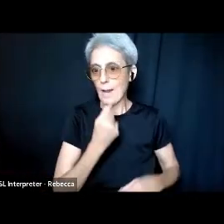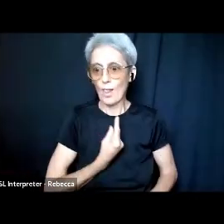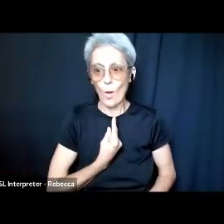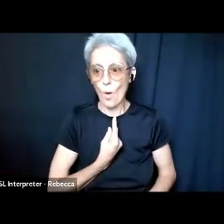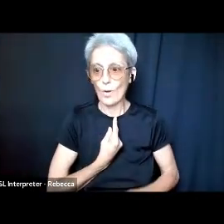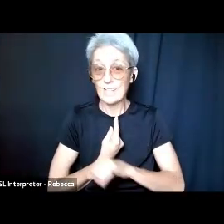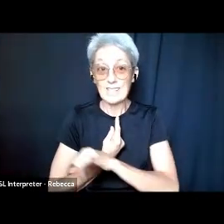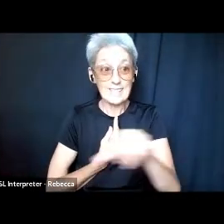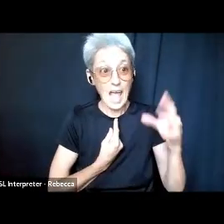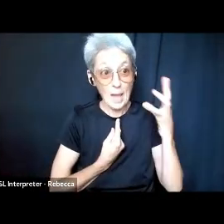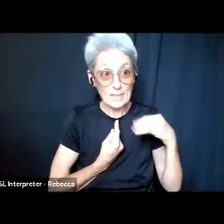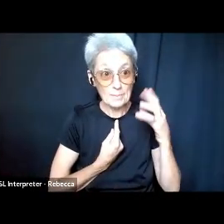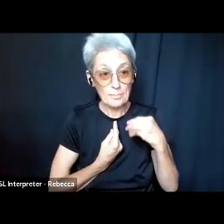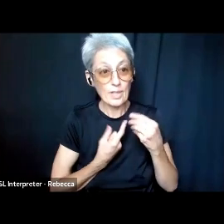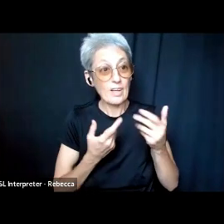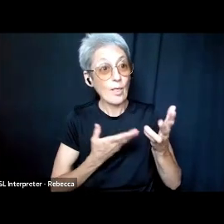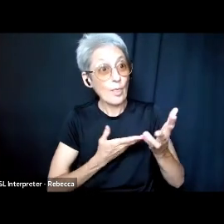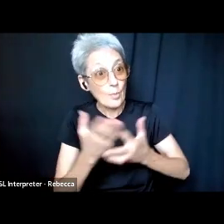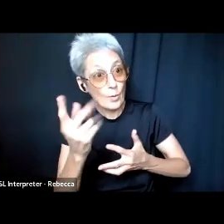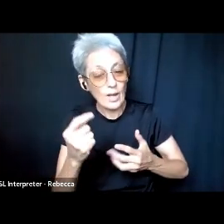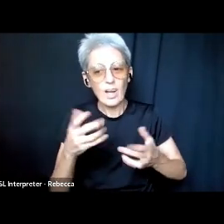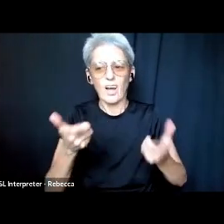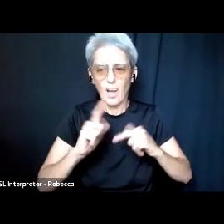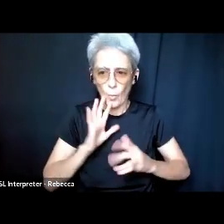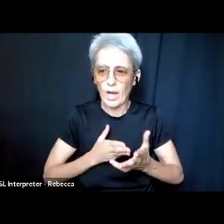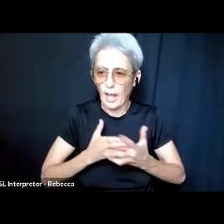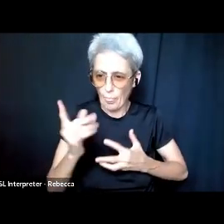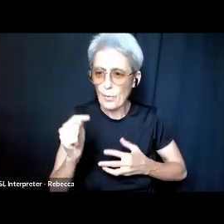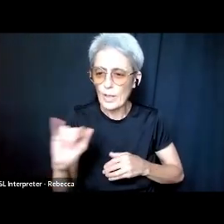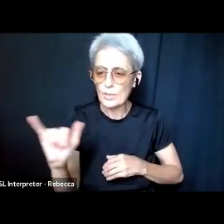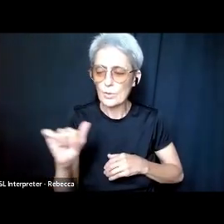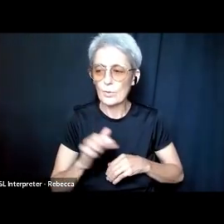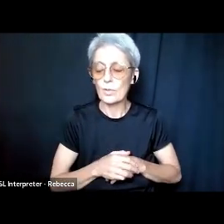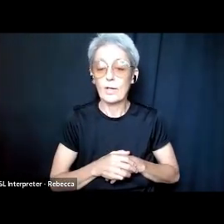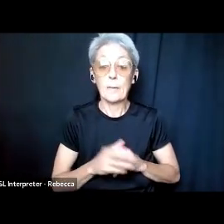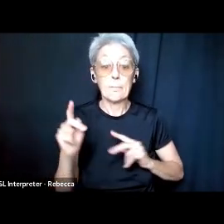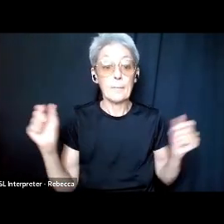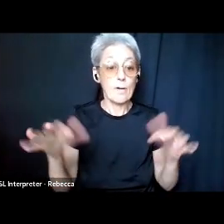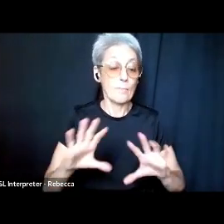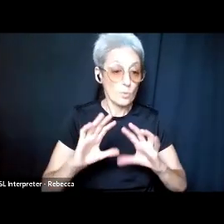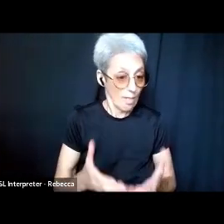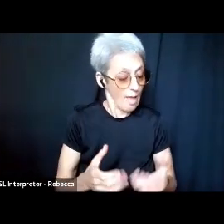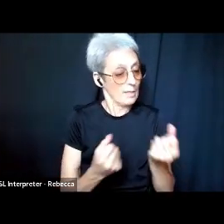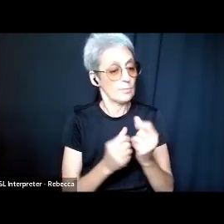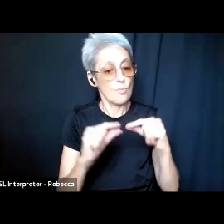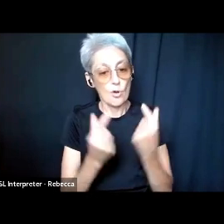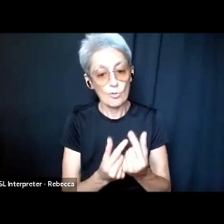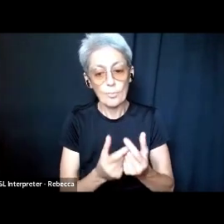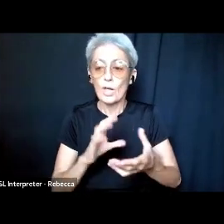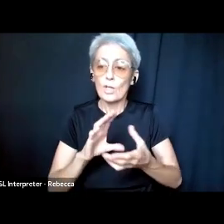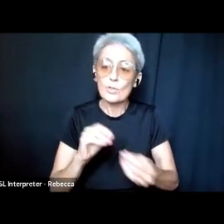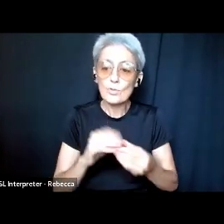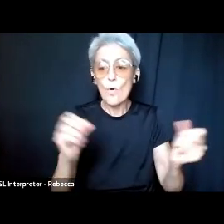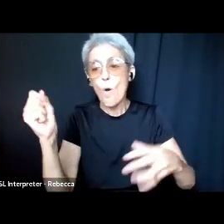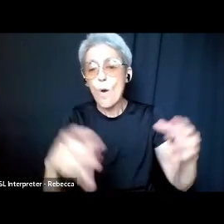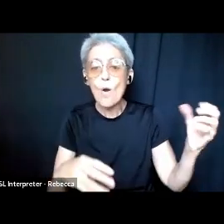will too. And it never fails when people come to a class or a support group and we're sharing stories. There's always someone in the room